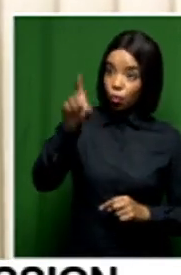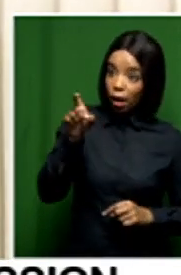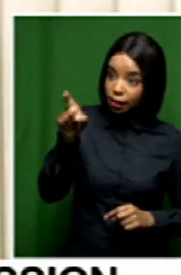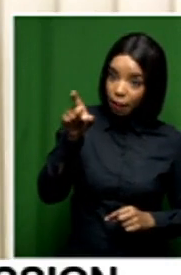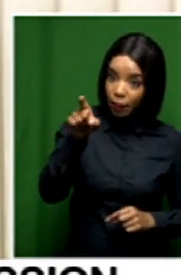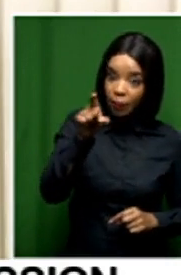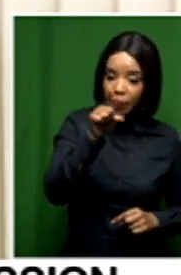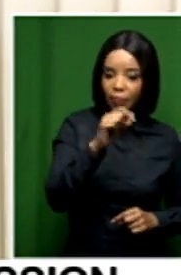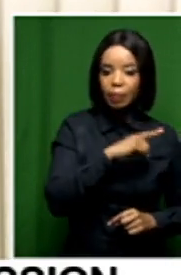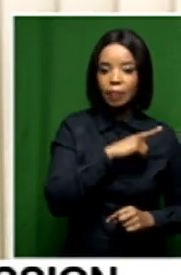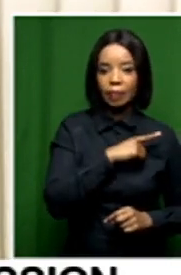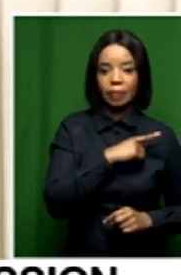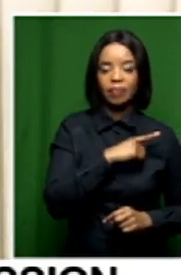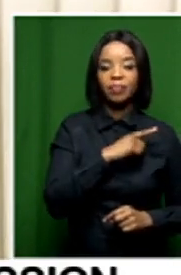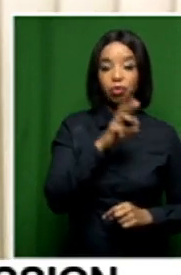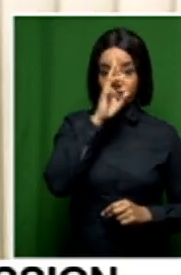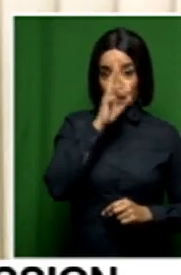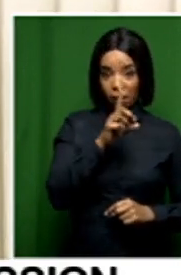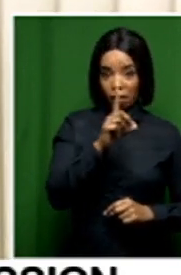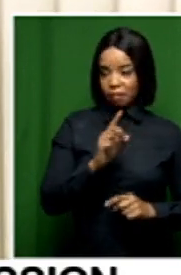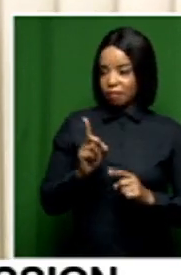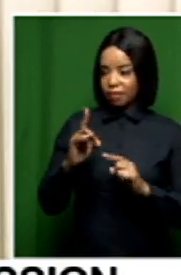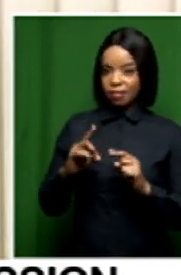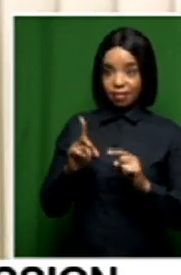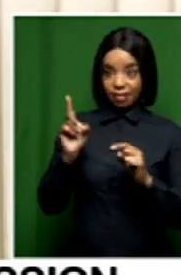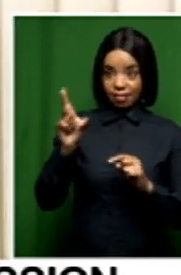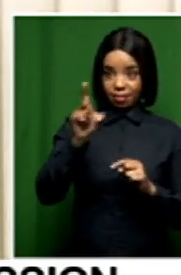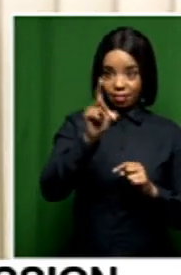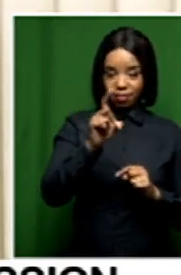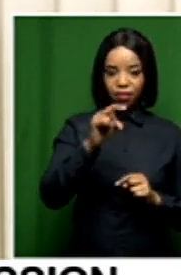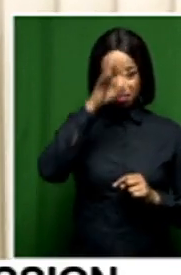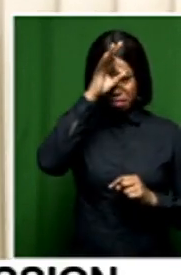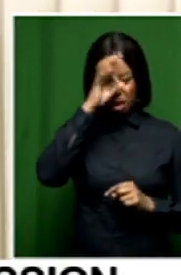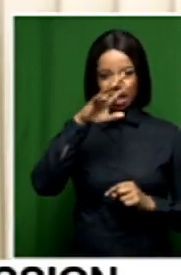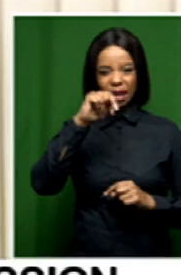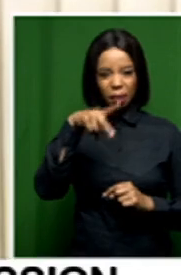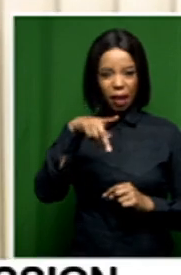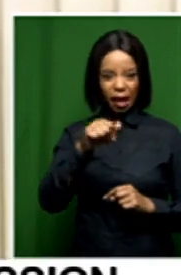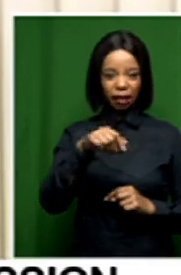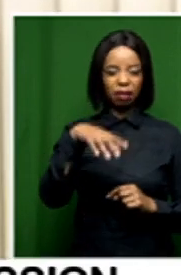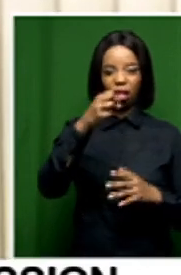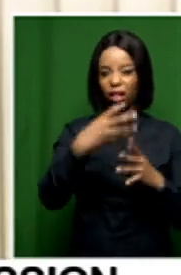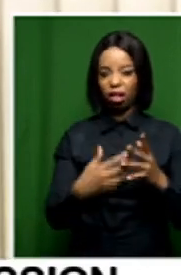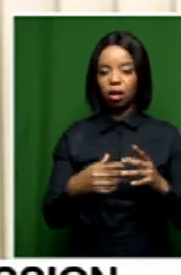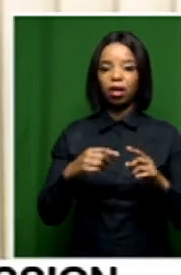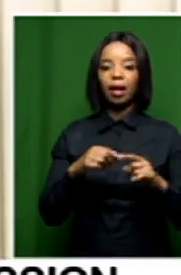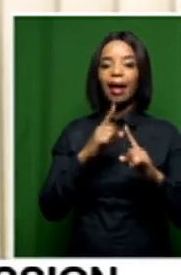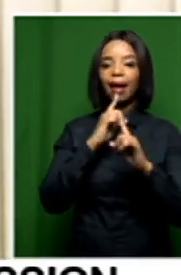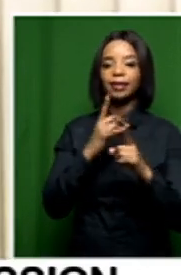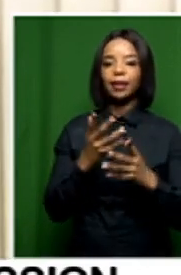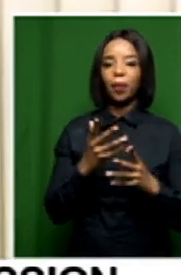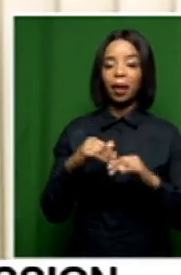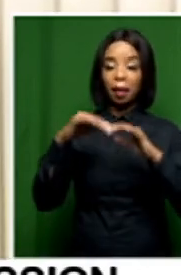are accountable to Parliament. There is a department somewhere out there which is meant to come back